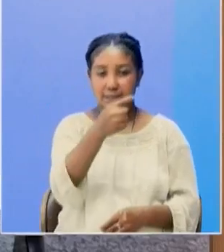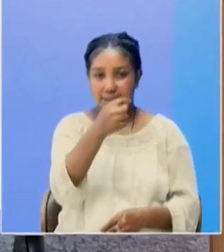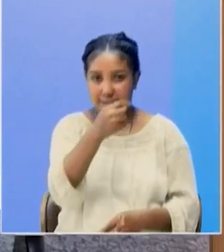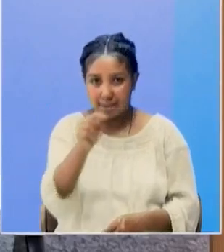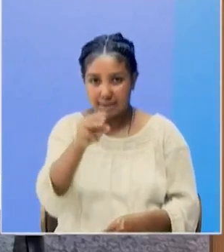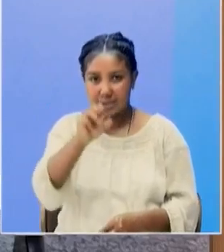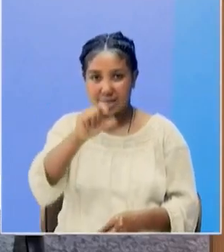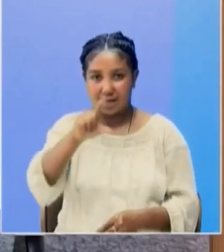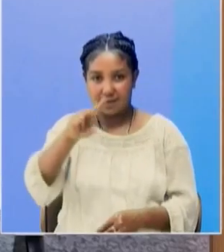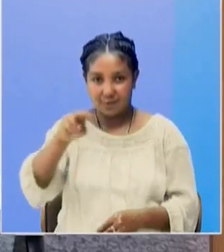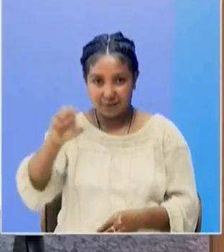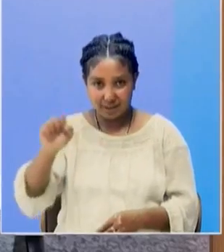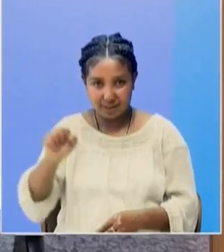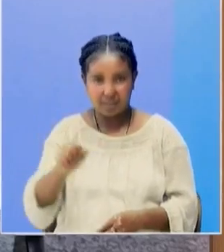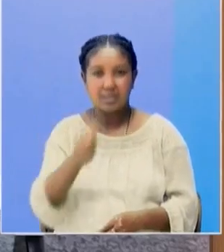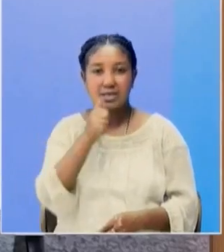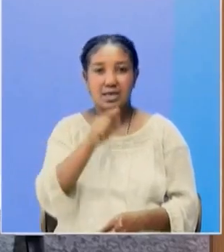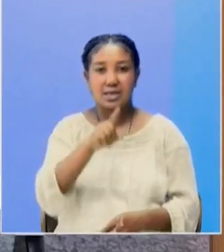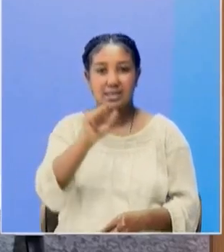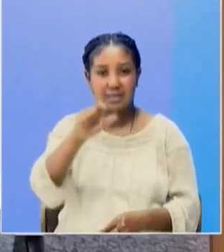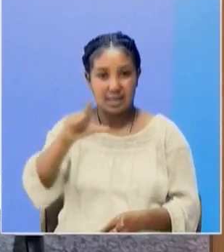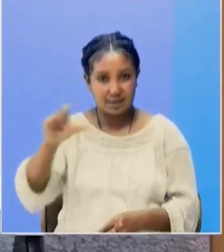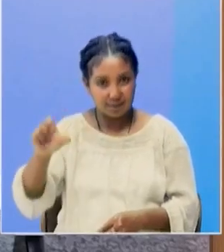themselves, herself,